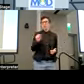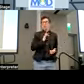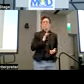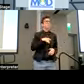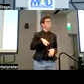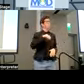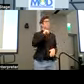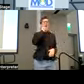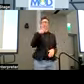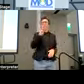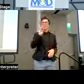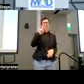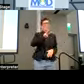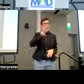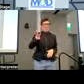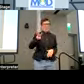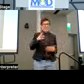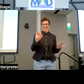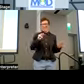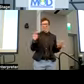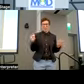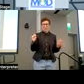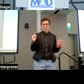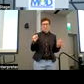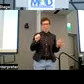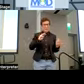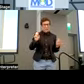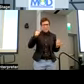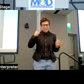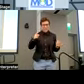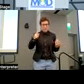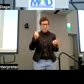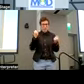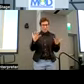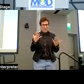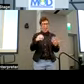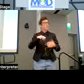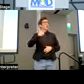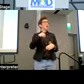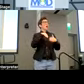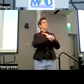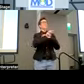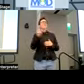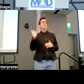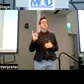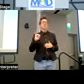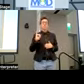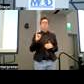wasn't only bank websites that Massachusetts was first on and was early on other accessible website